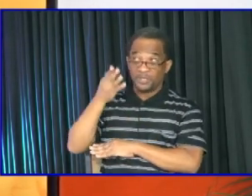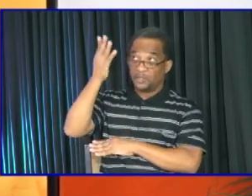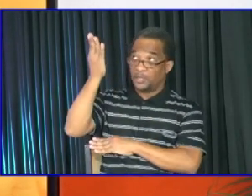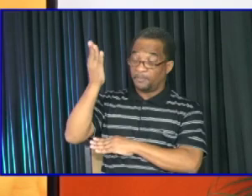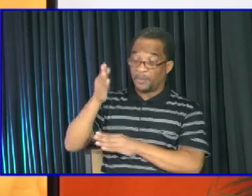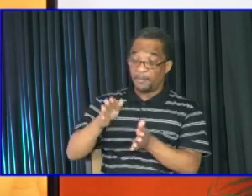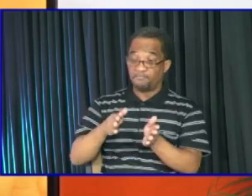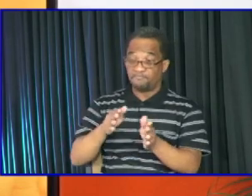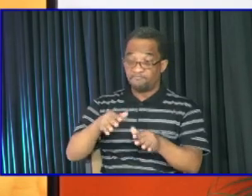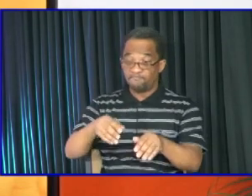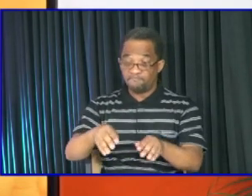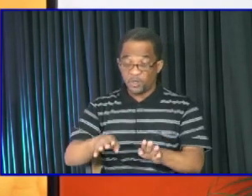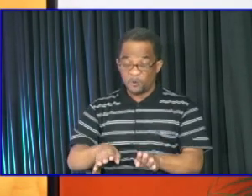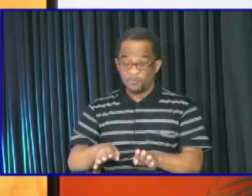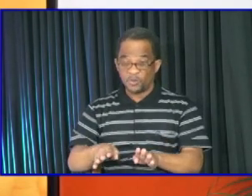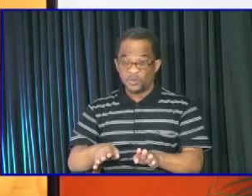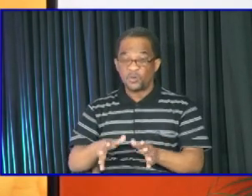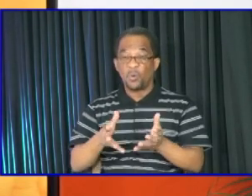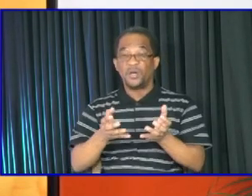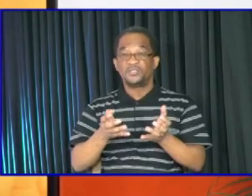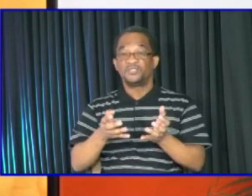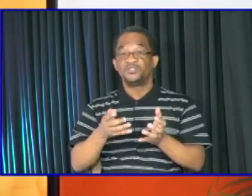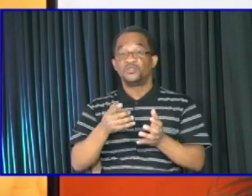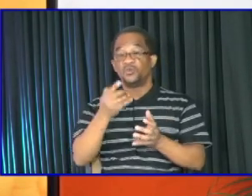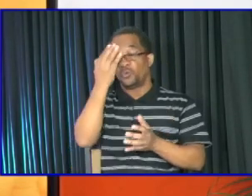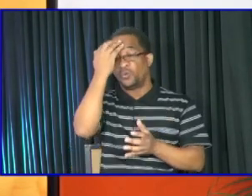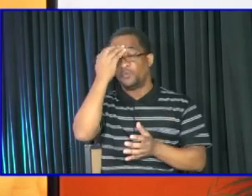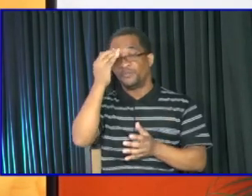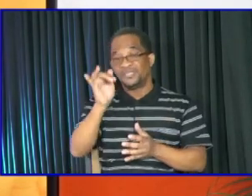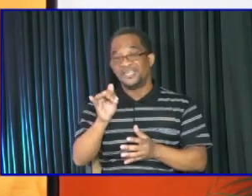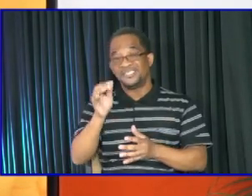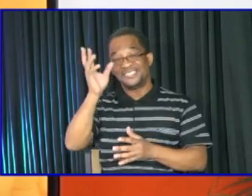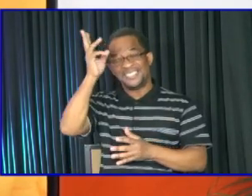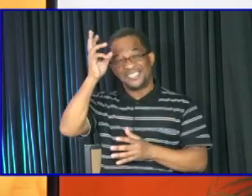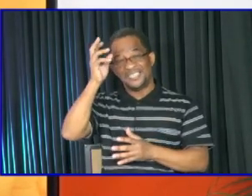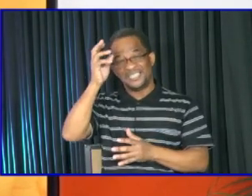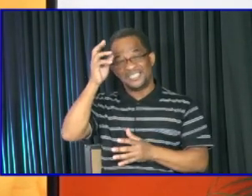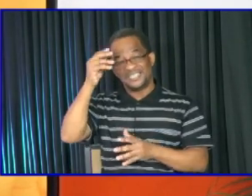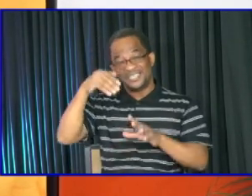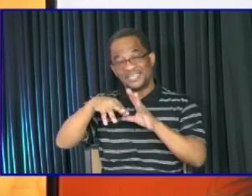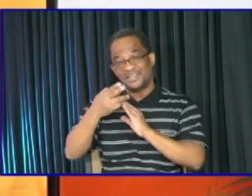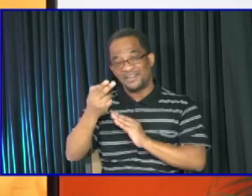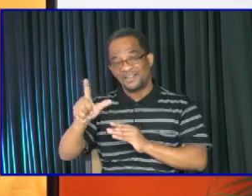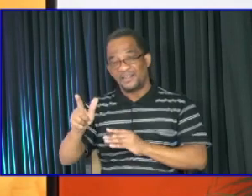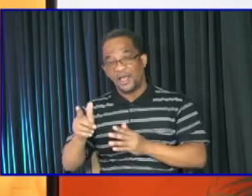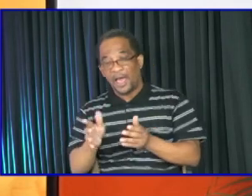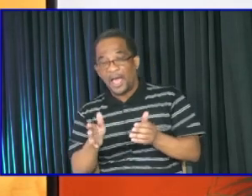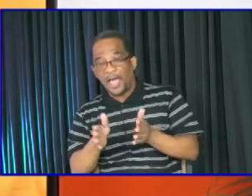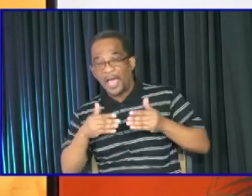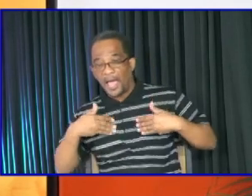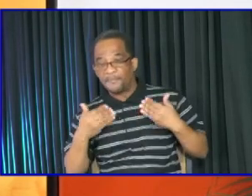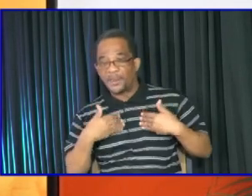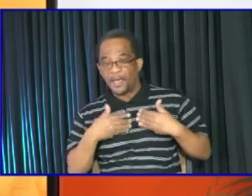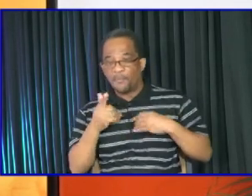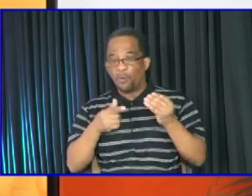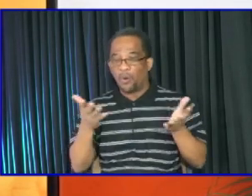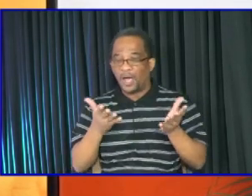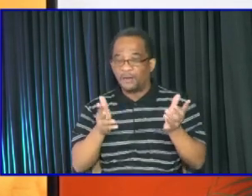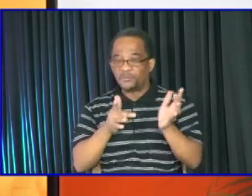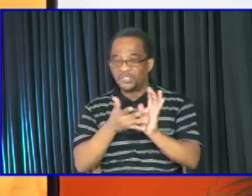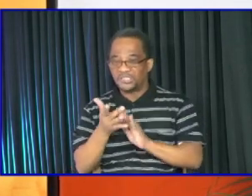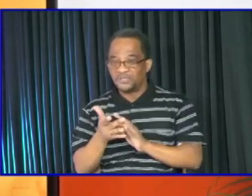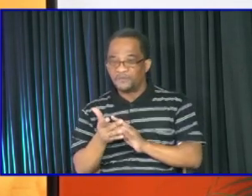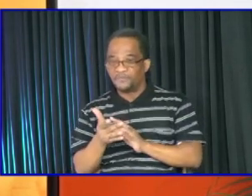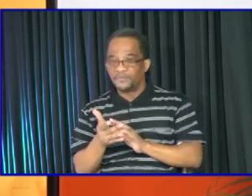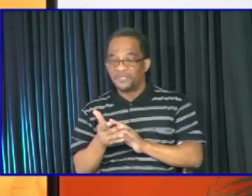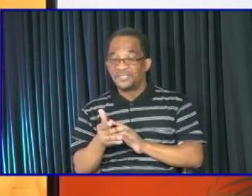buried, and I want to let you know that while the demons of hell had a celebration, somebody needs to know that that